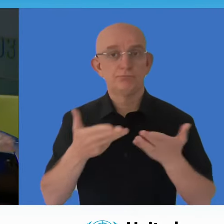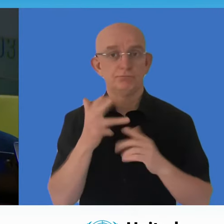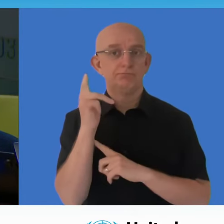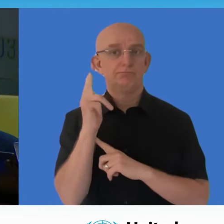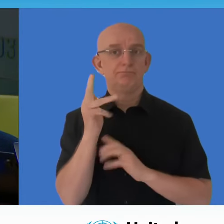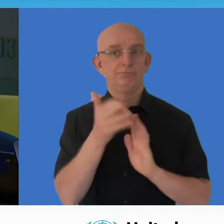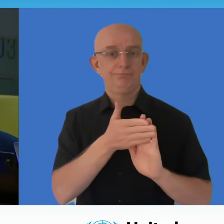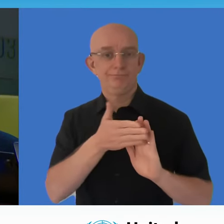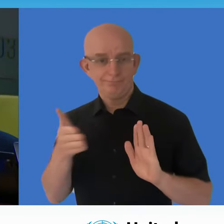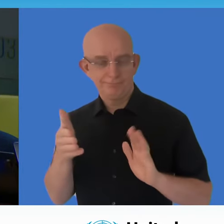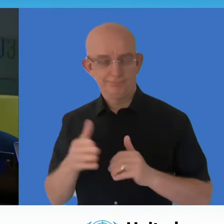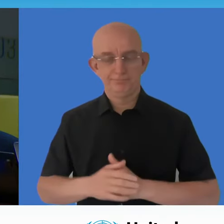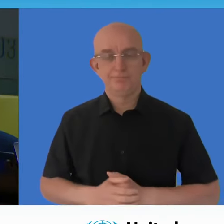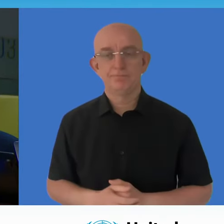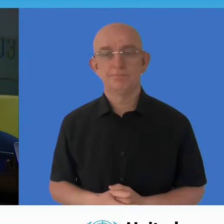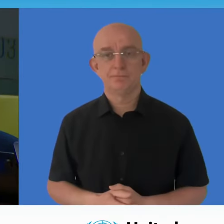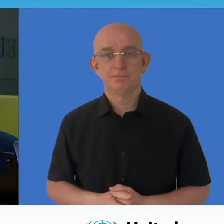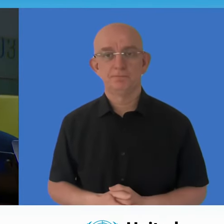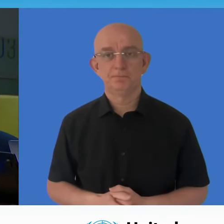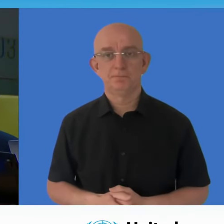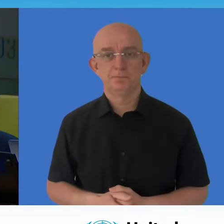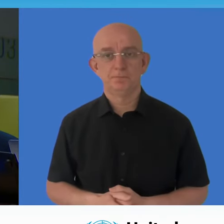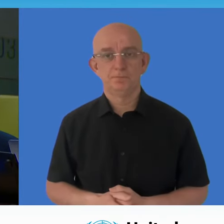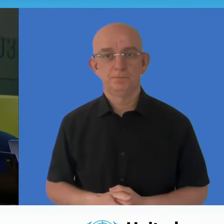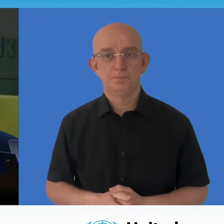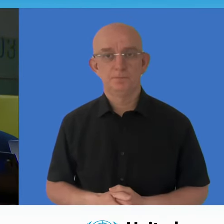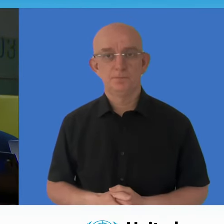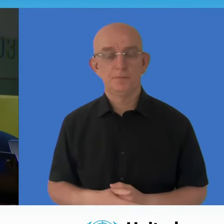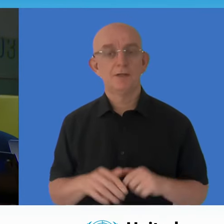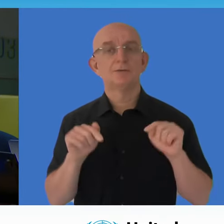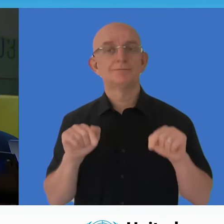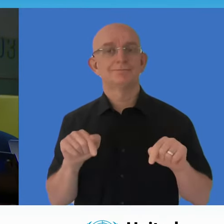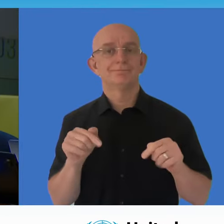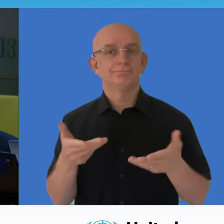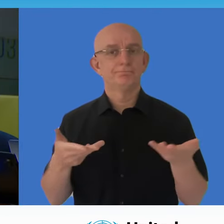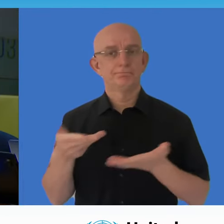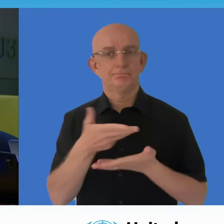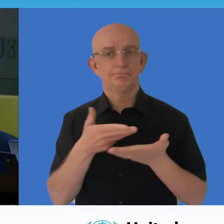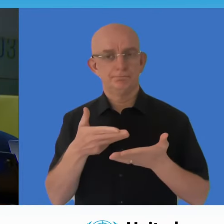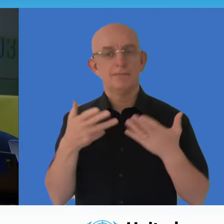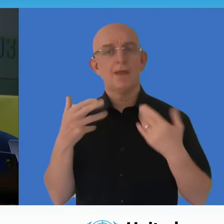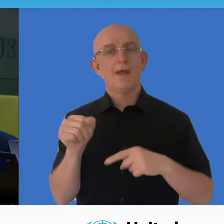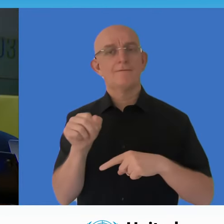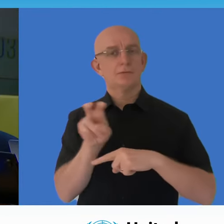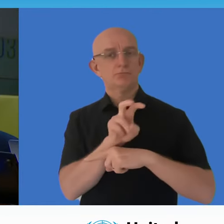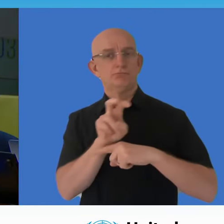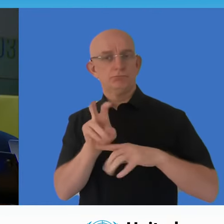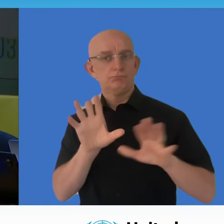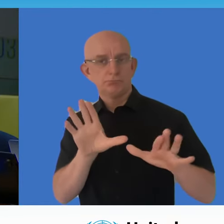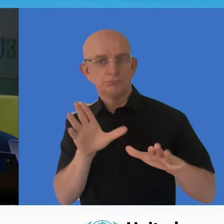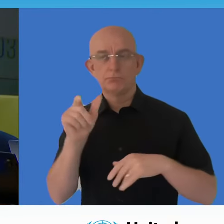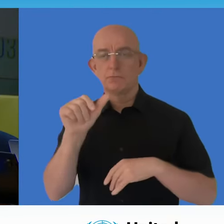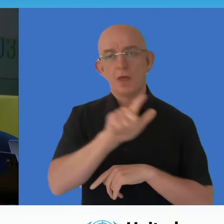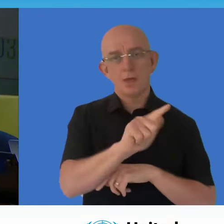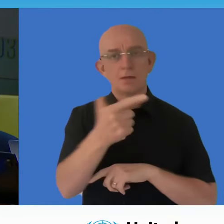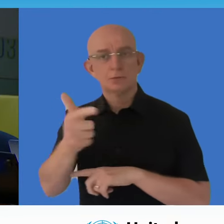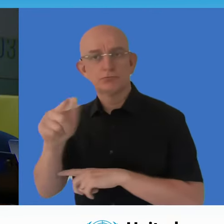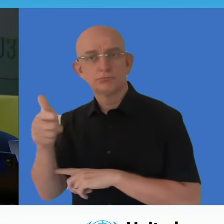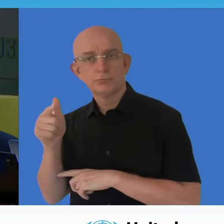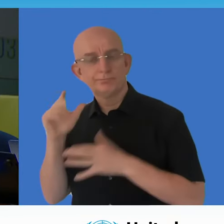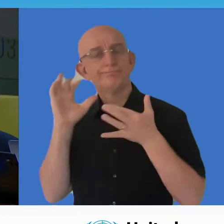the forum will now hold a moderated conversation on youth for solutions and